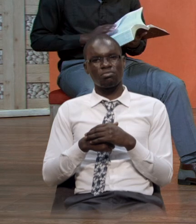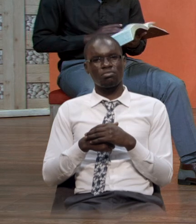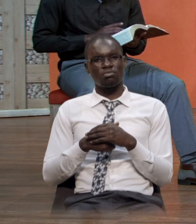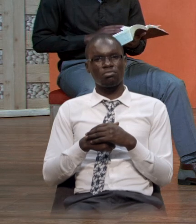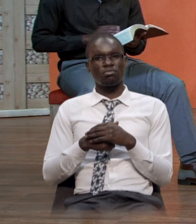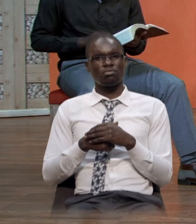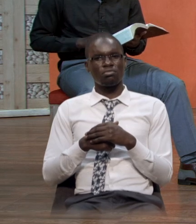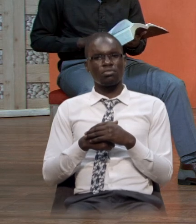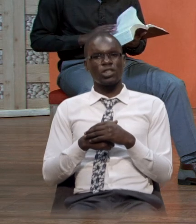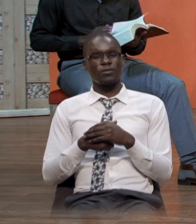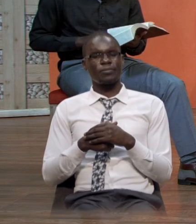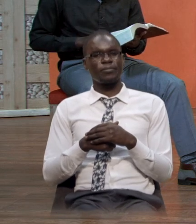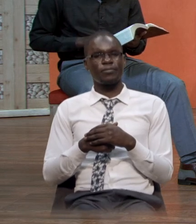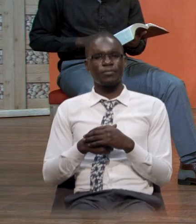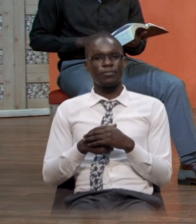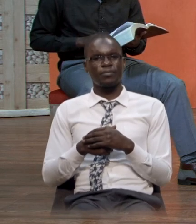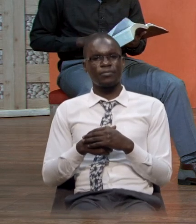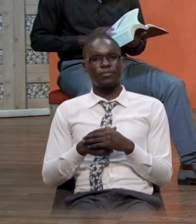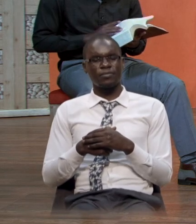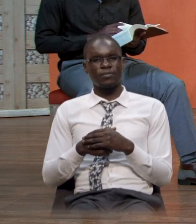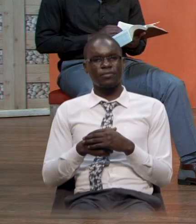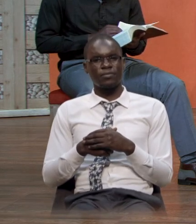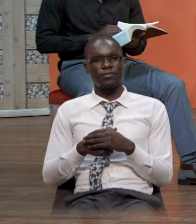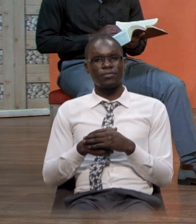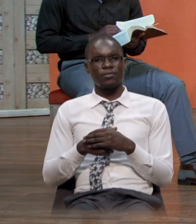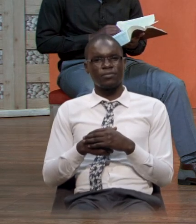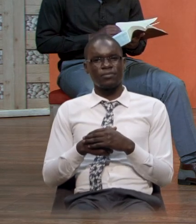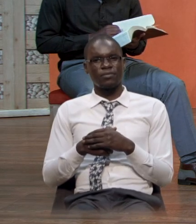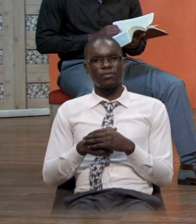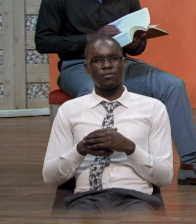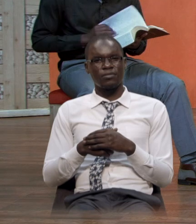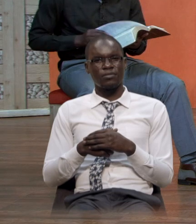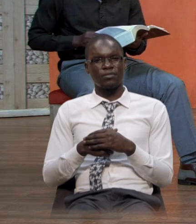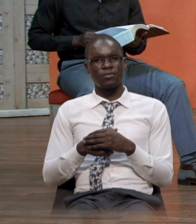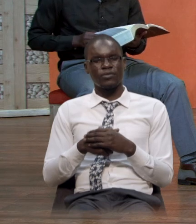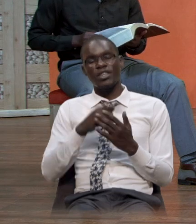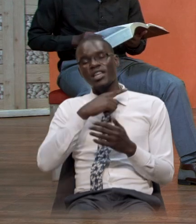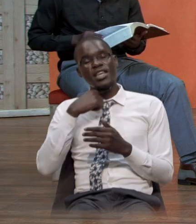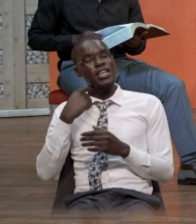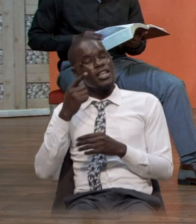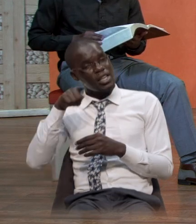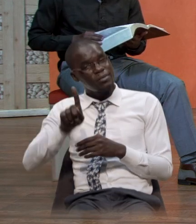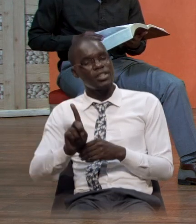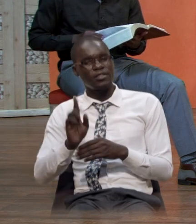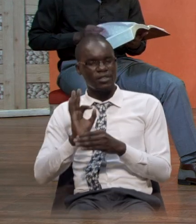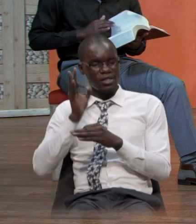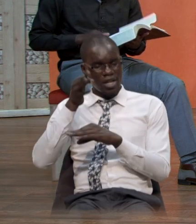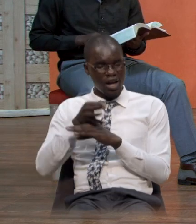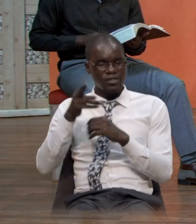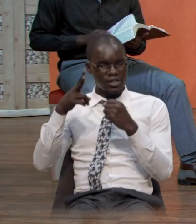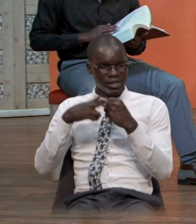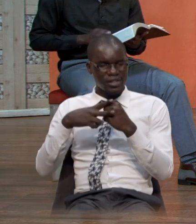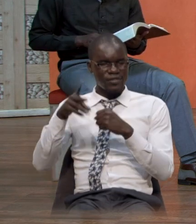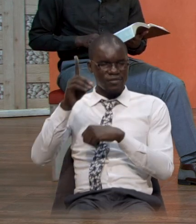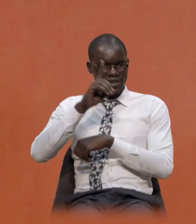Rehoboam. Yeah, that one. Abijam. He killed himself after 7 days of being a king. He reigned